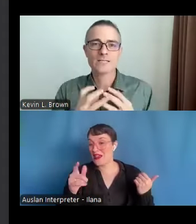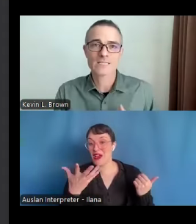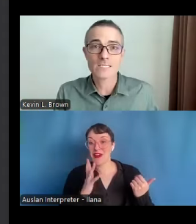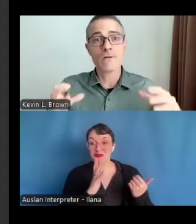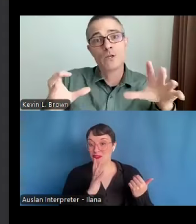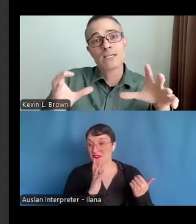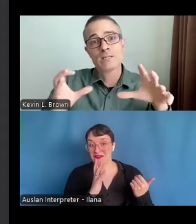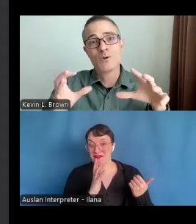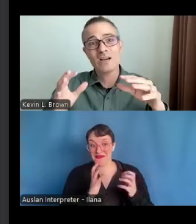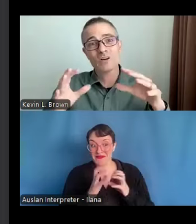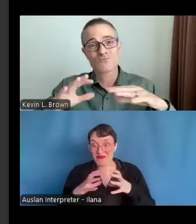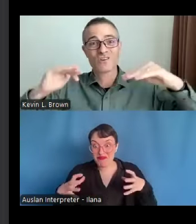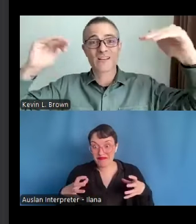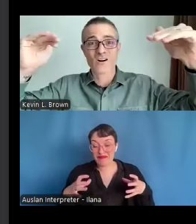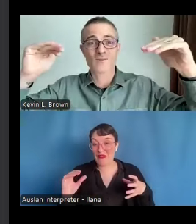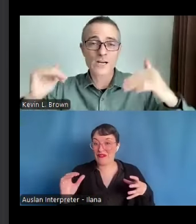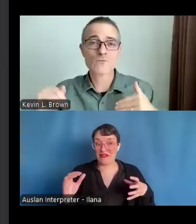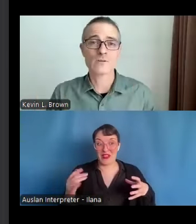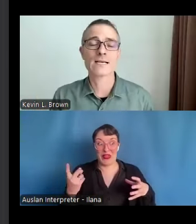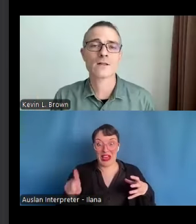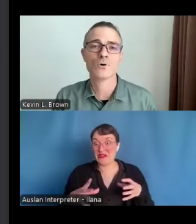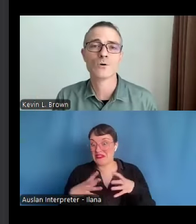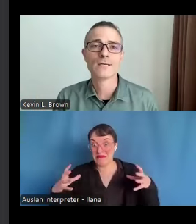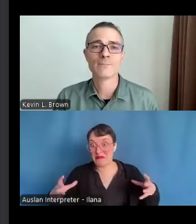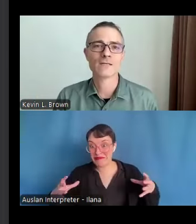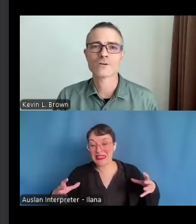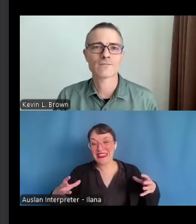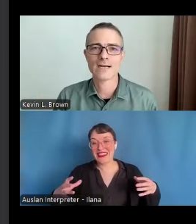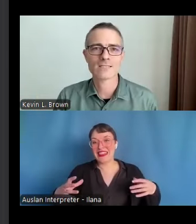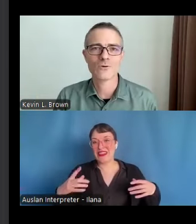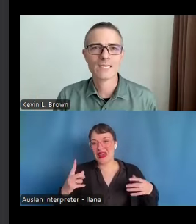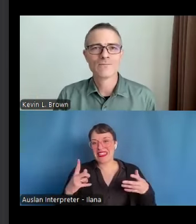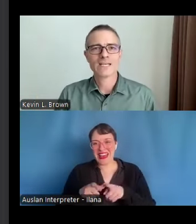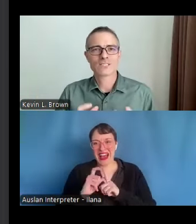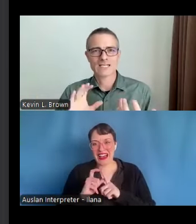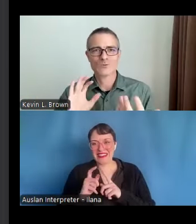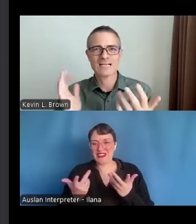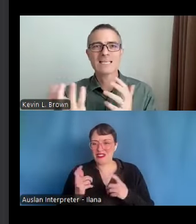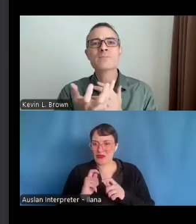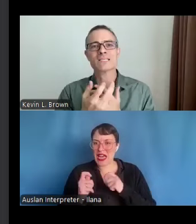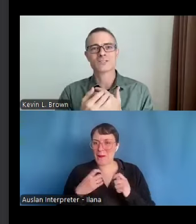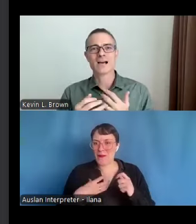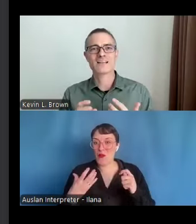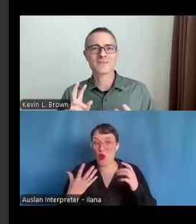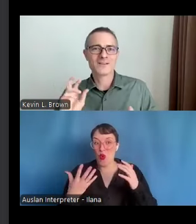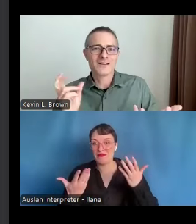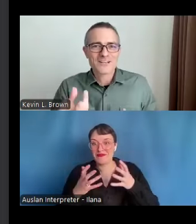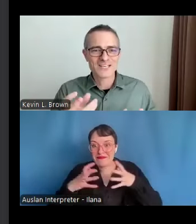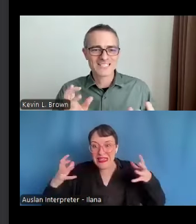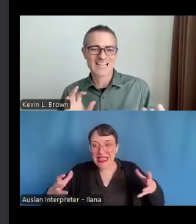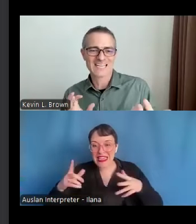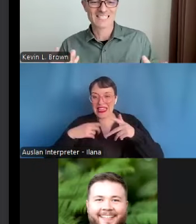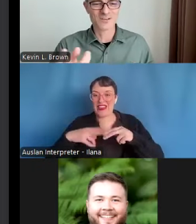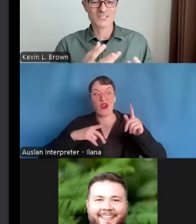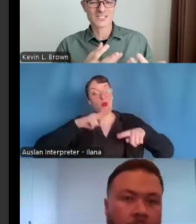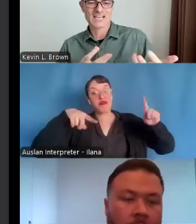million in size, you get to this point where it's really hard to break through the next level being diversified. So that's why I say nemesis, right? The definition is